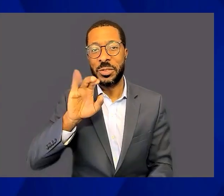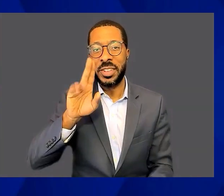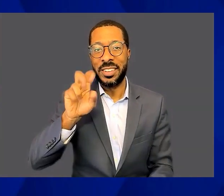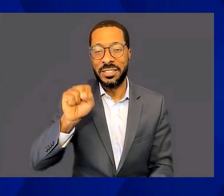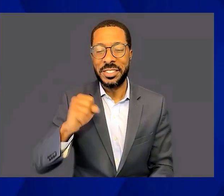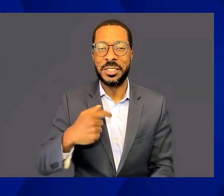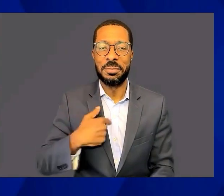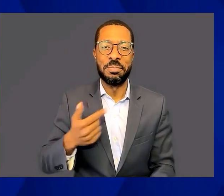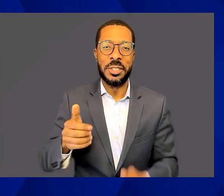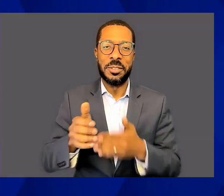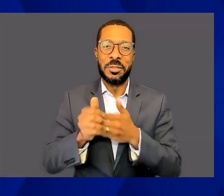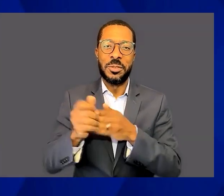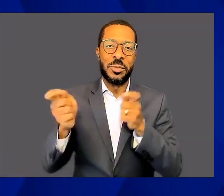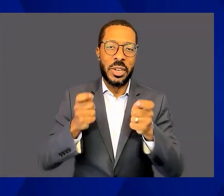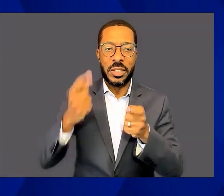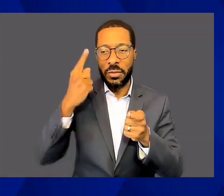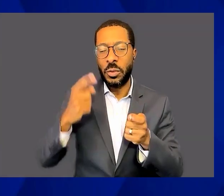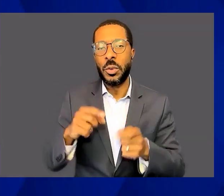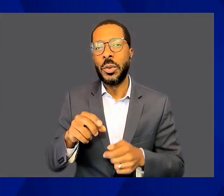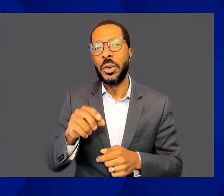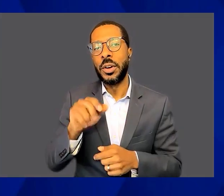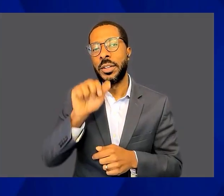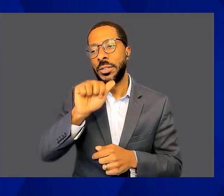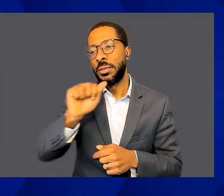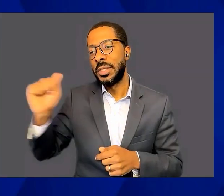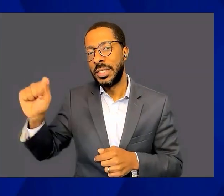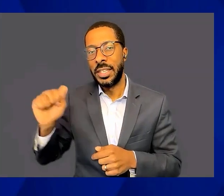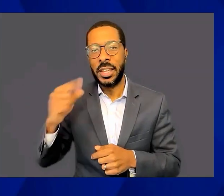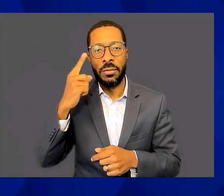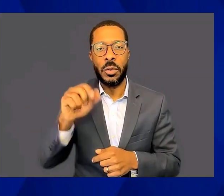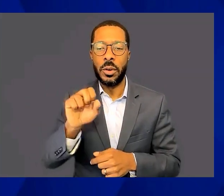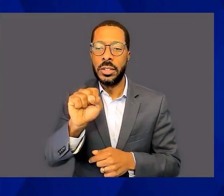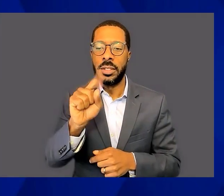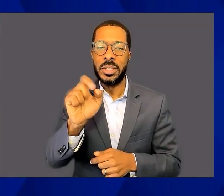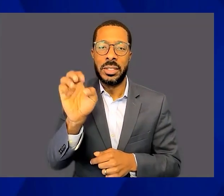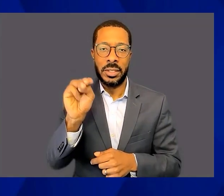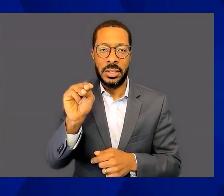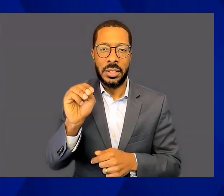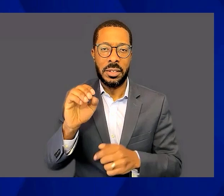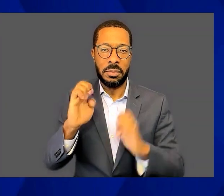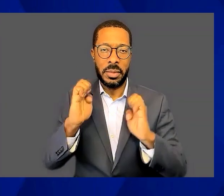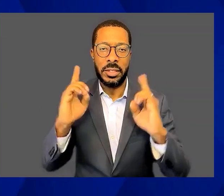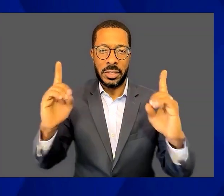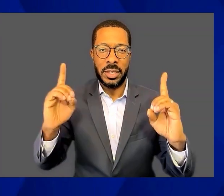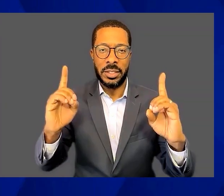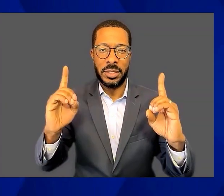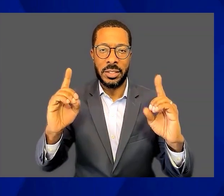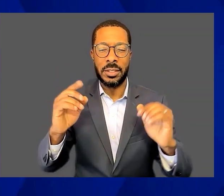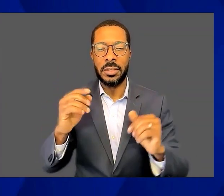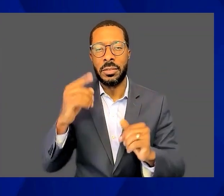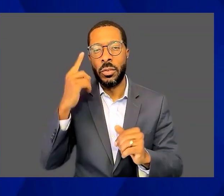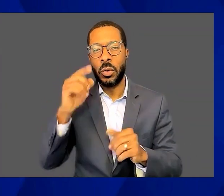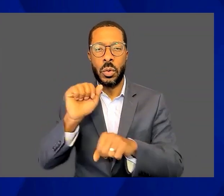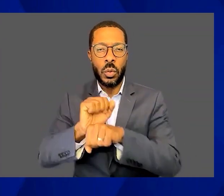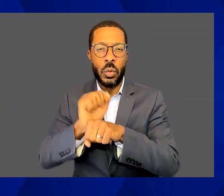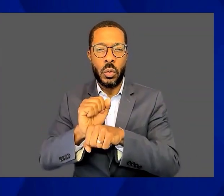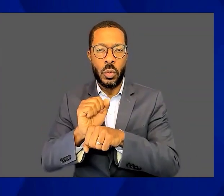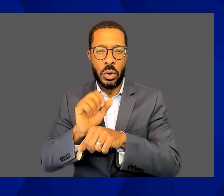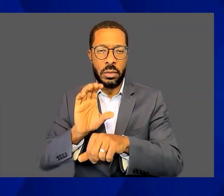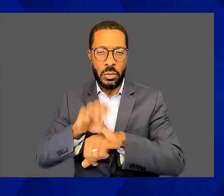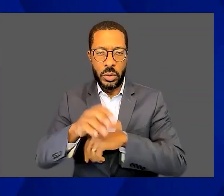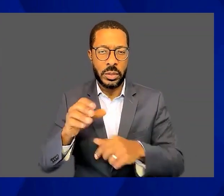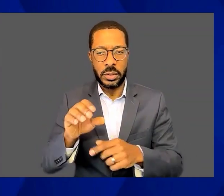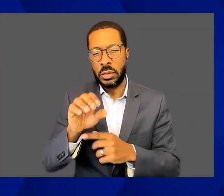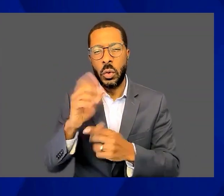the director of AAAS's Center for STEM Education and Workforce, or CSEW. And it's truly an